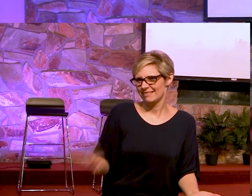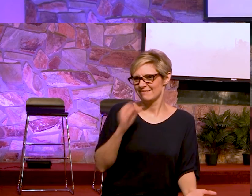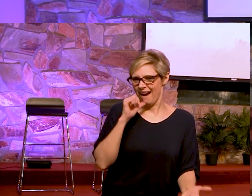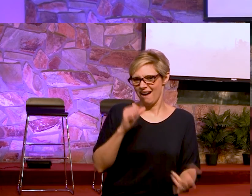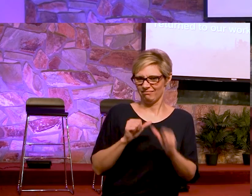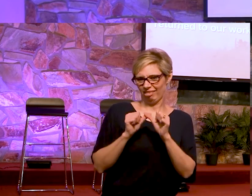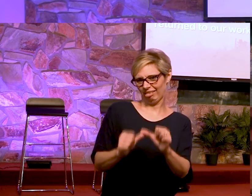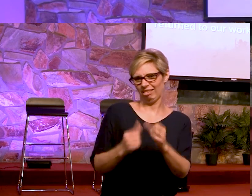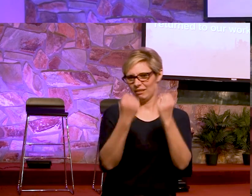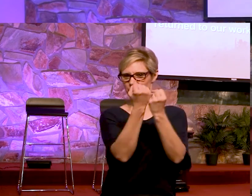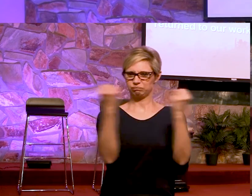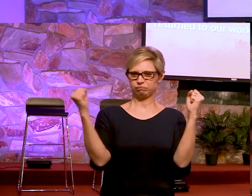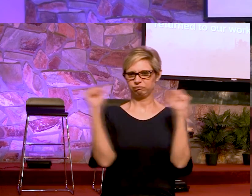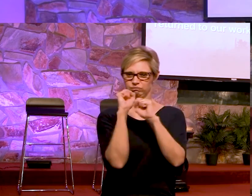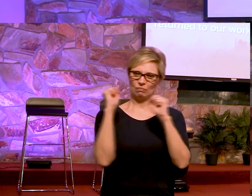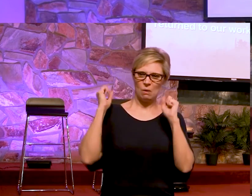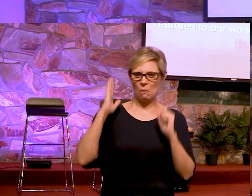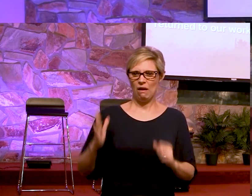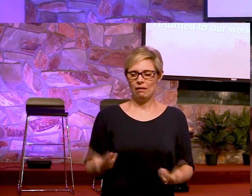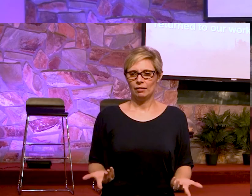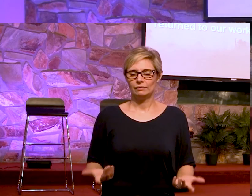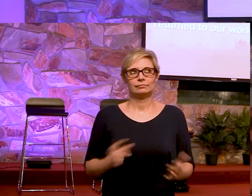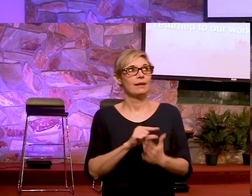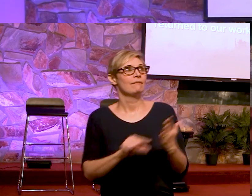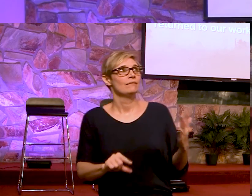Verse 15.